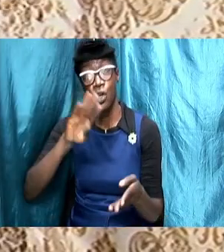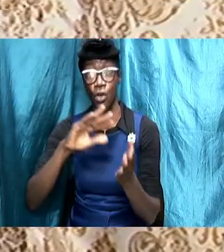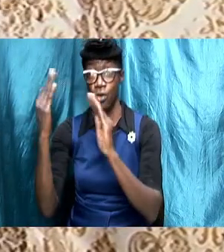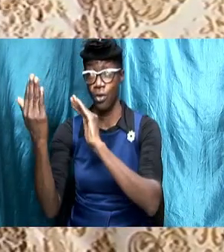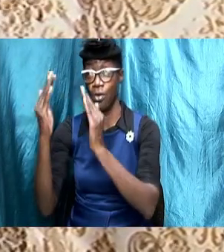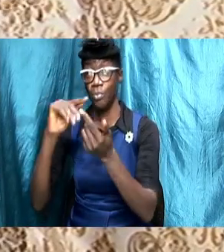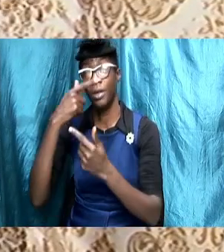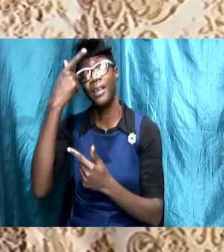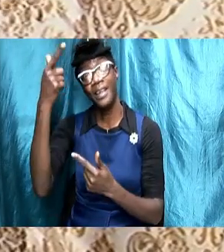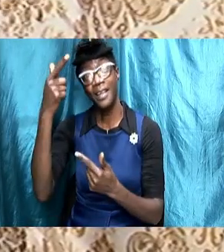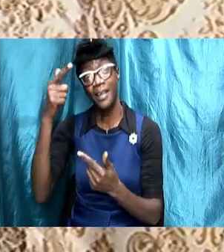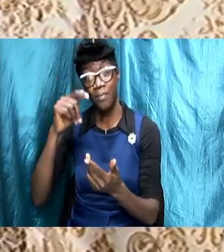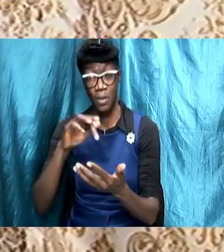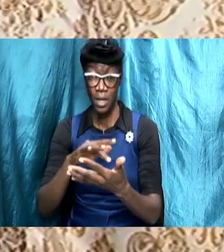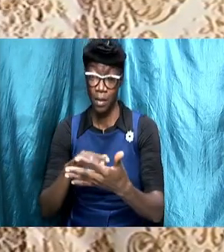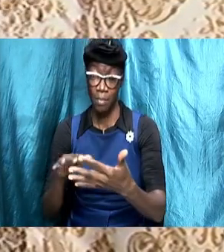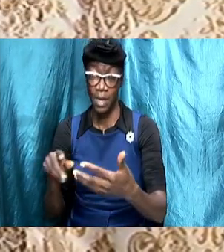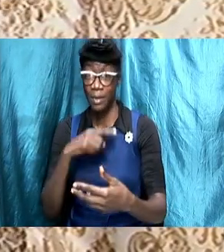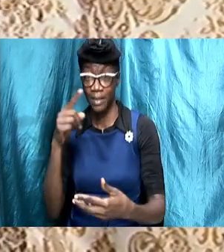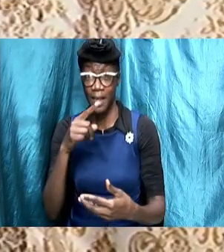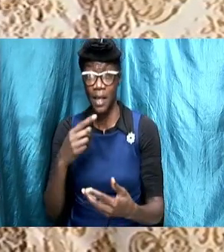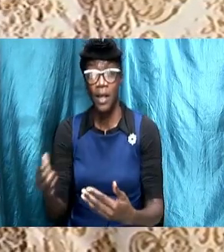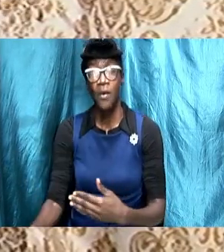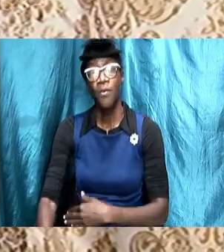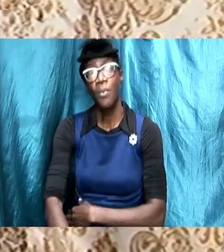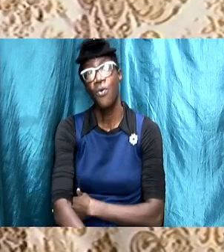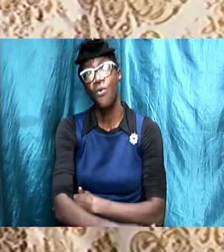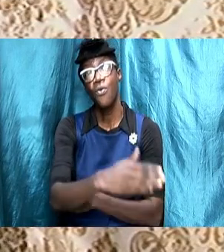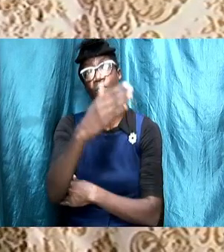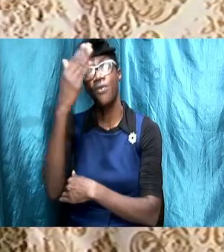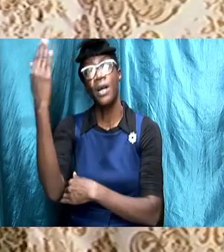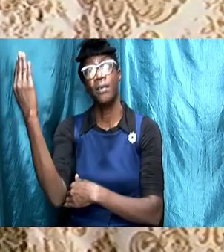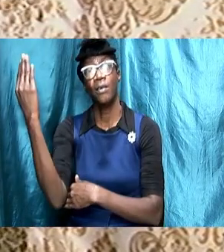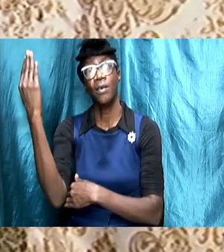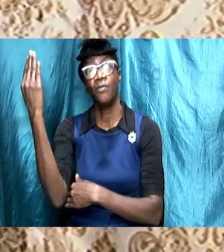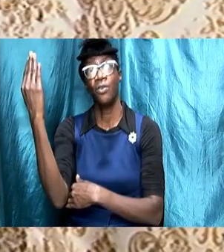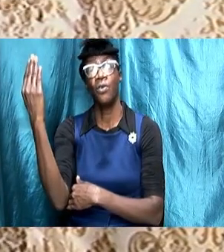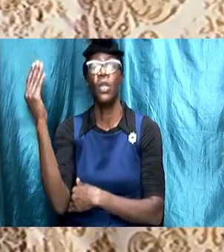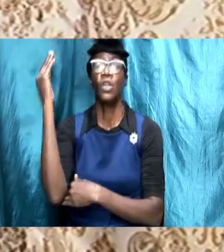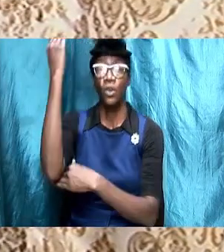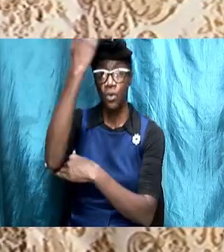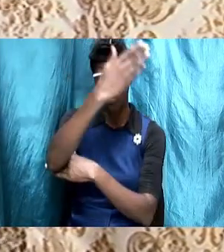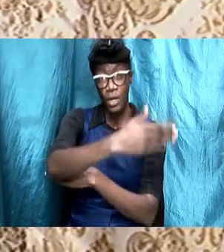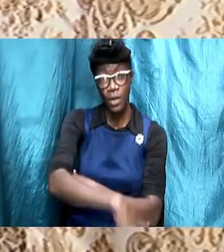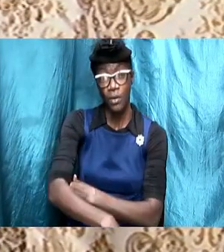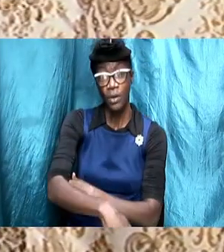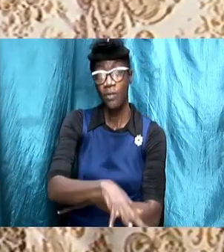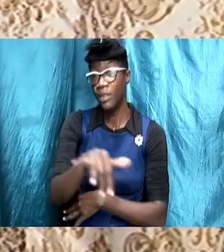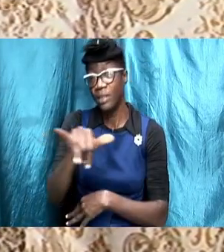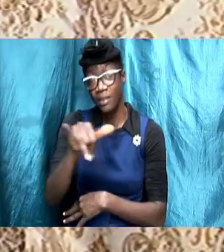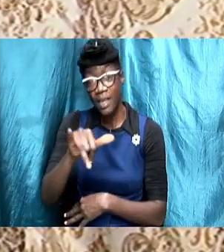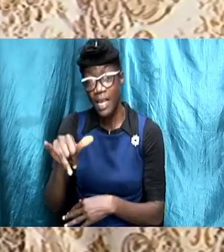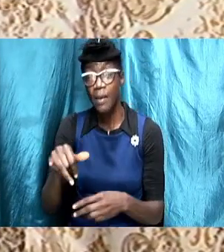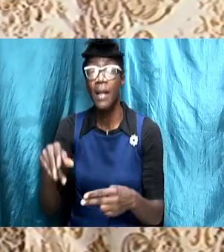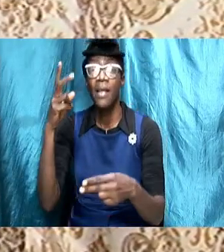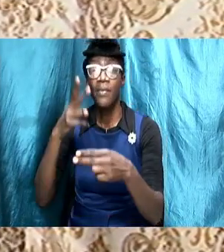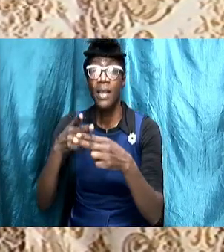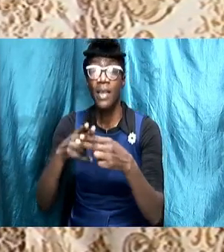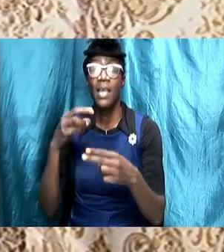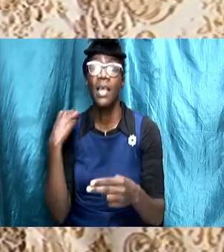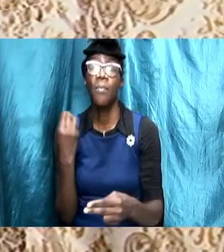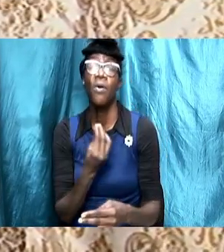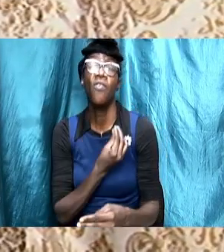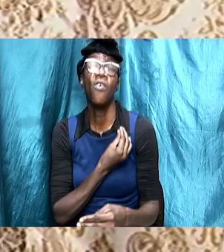him. Scriptures declare that from the rising of the sun, even to the going down of the very same, the name of our